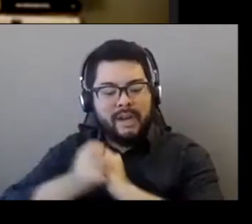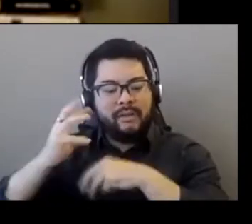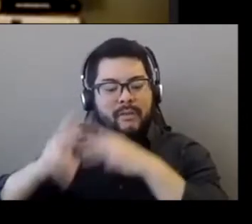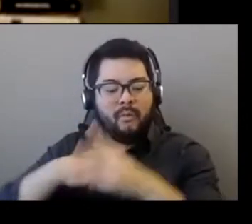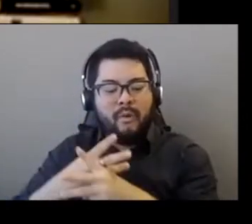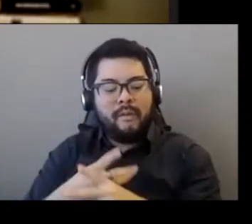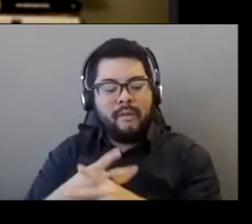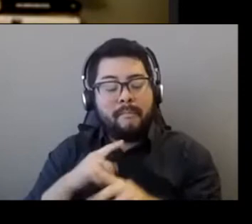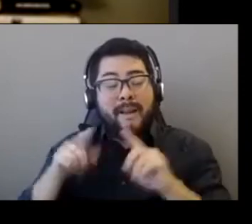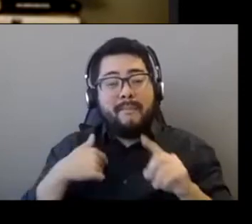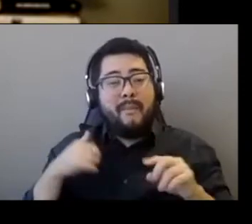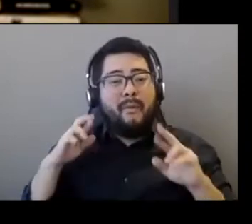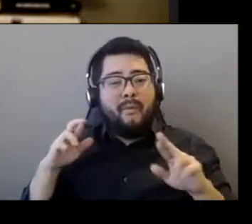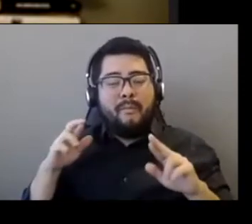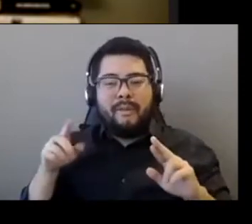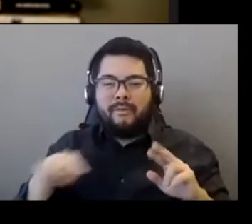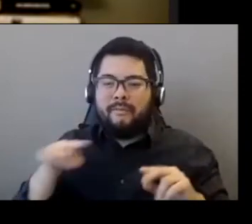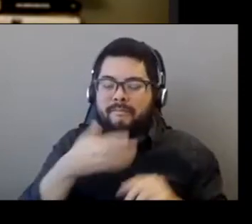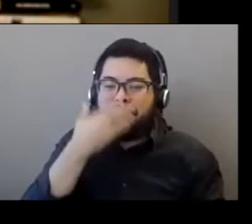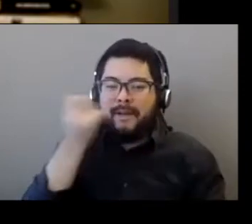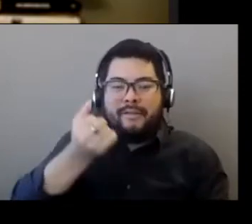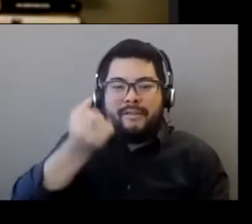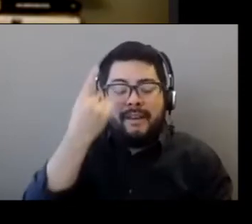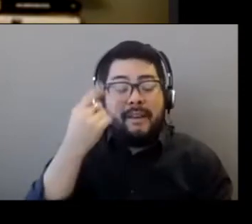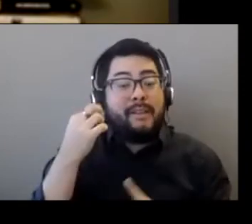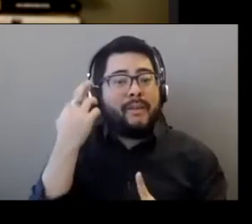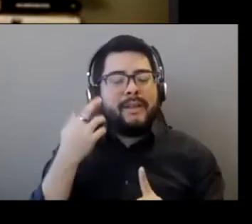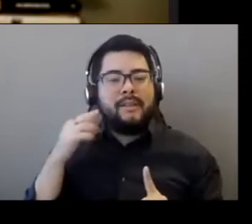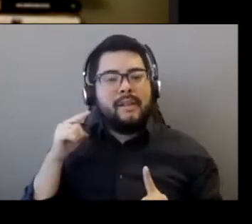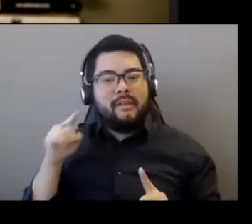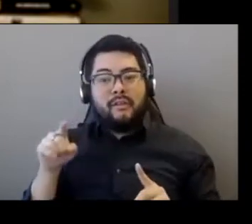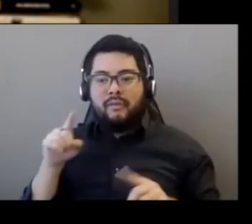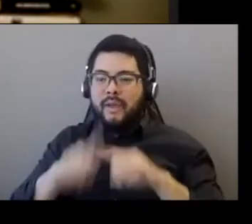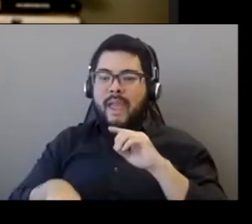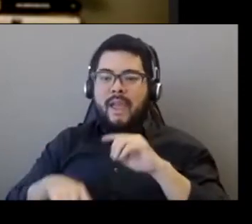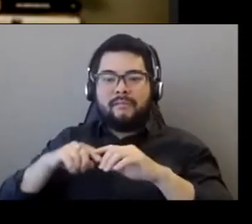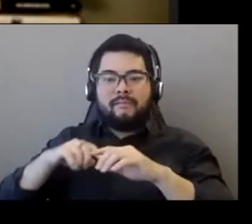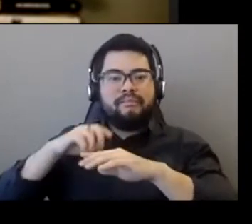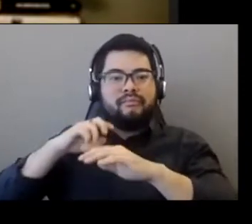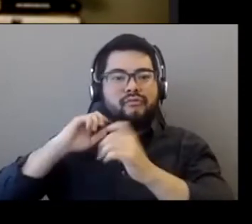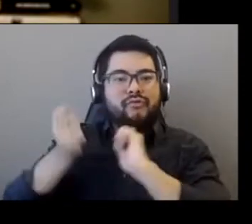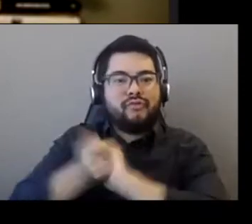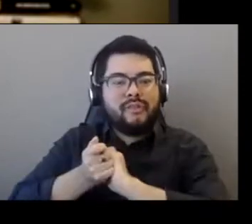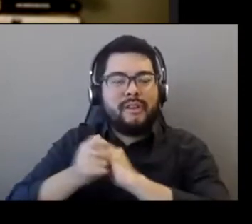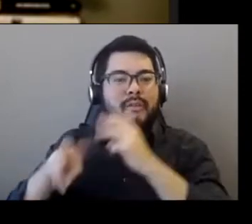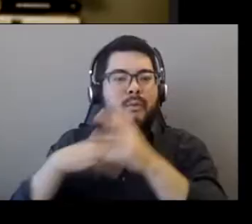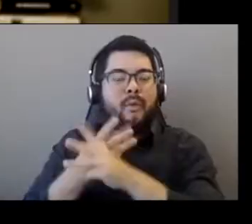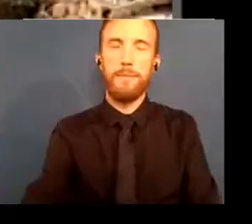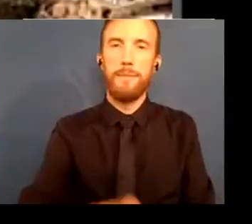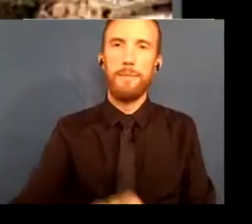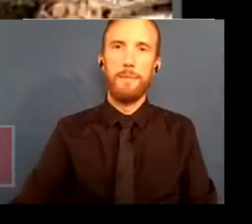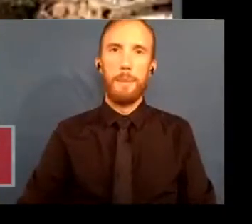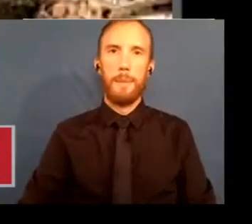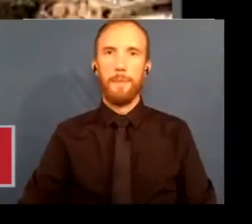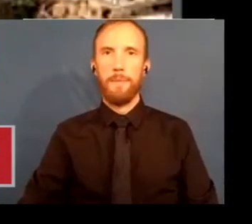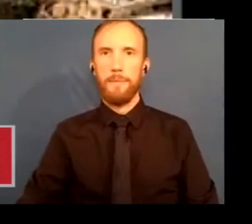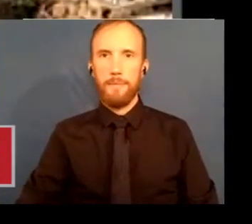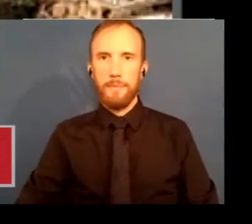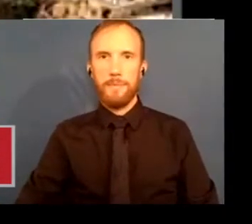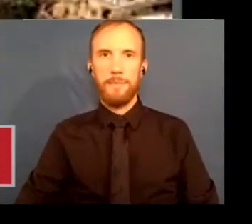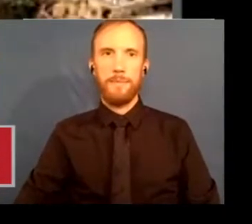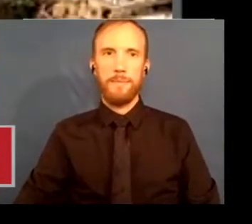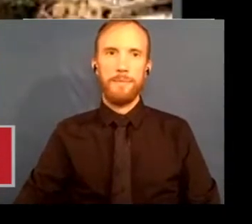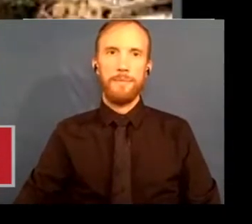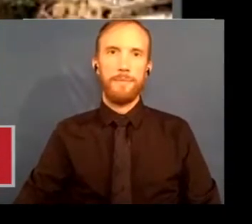that you can't understand the world unless you're trying to change it. So thanks a lot. Thank you